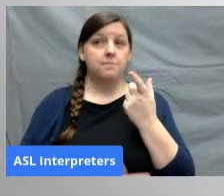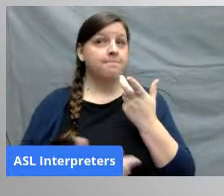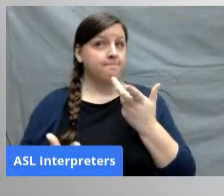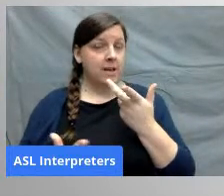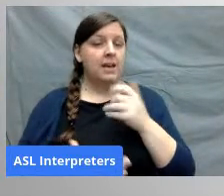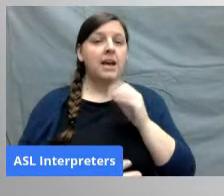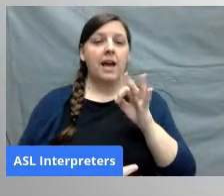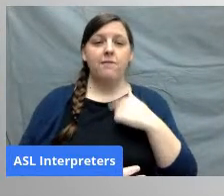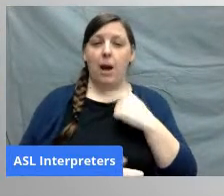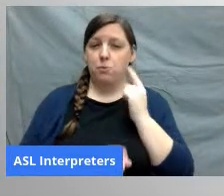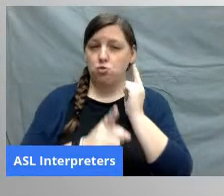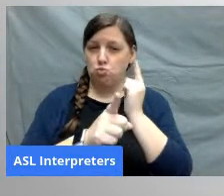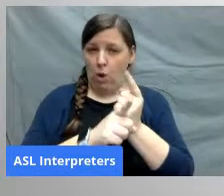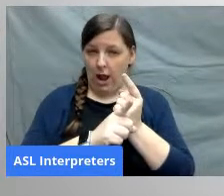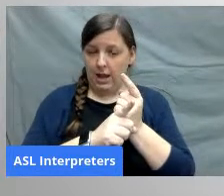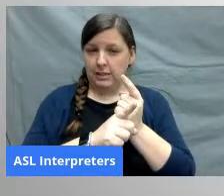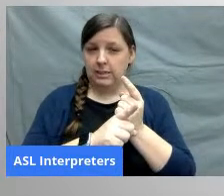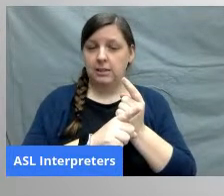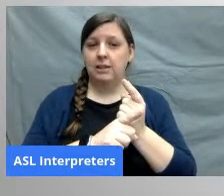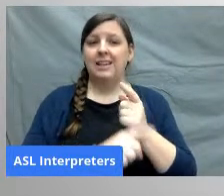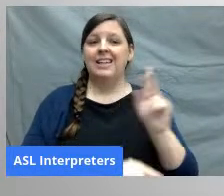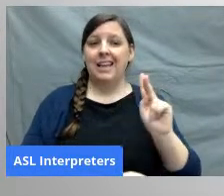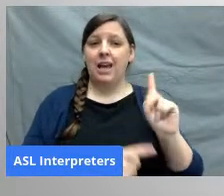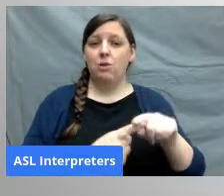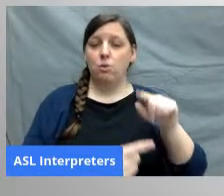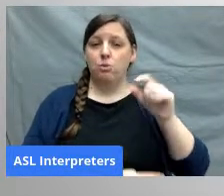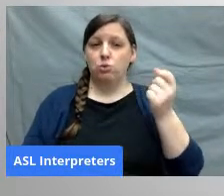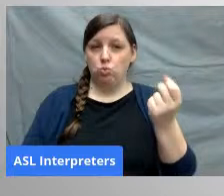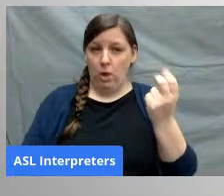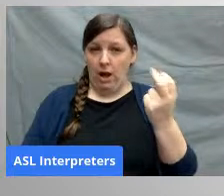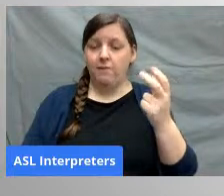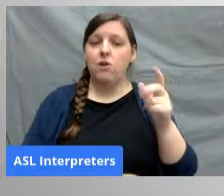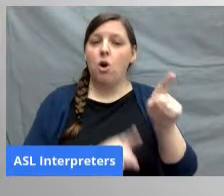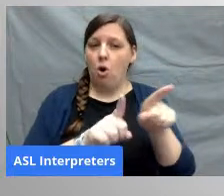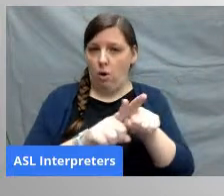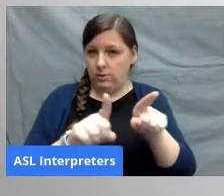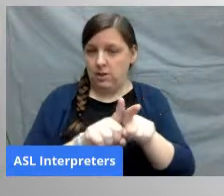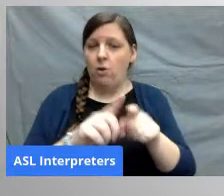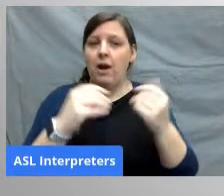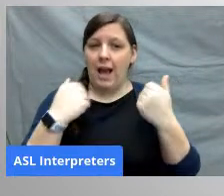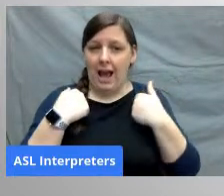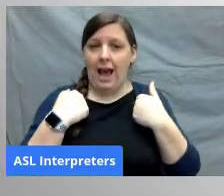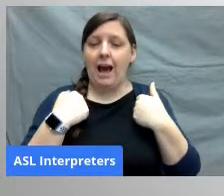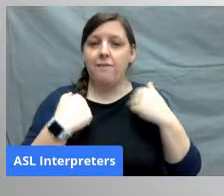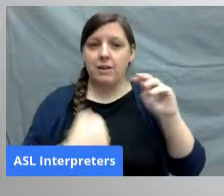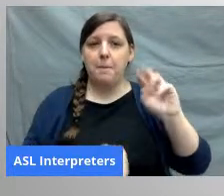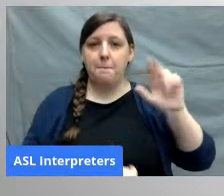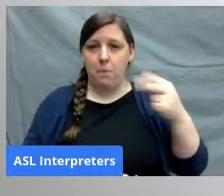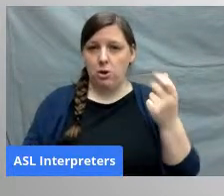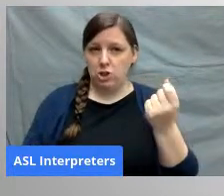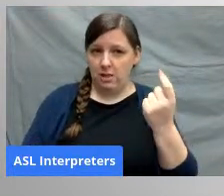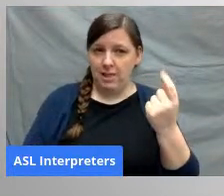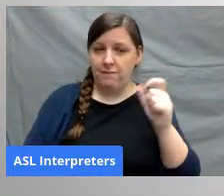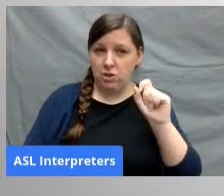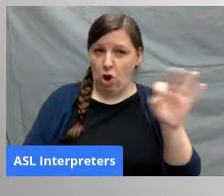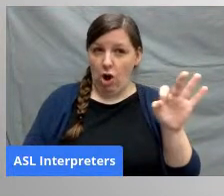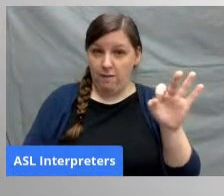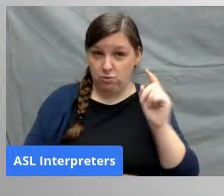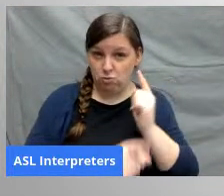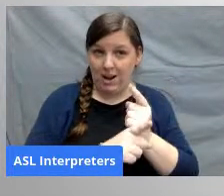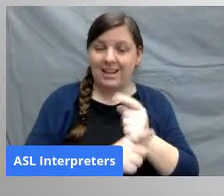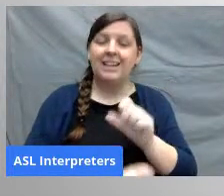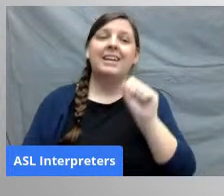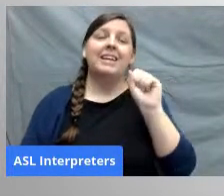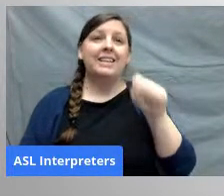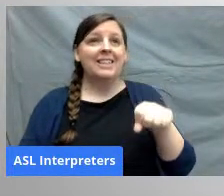Gaskins, K-12 get that 11th off. Is that correct? They would get, we as everything, there has been a lot of